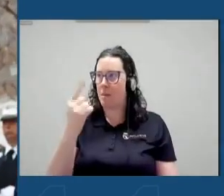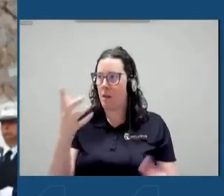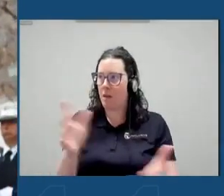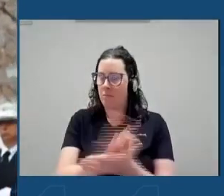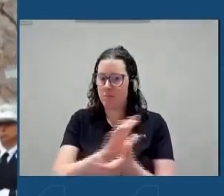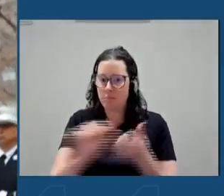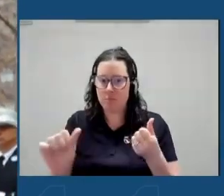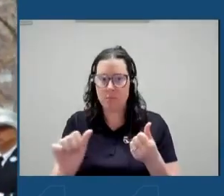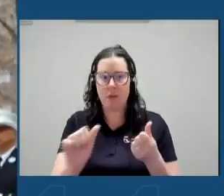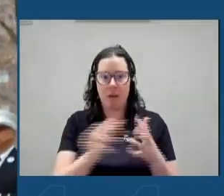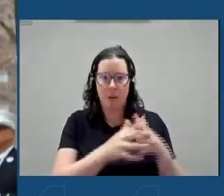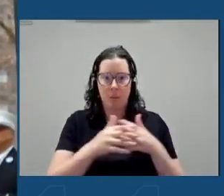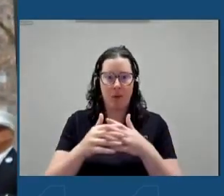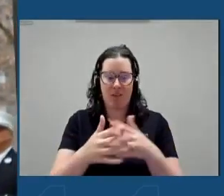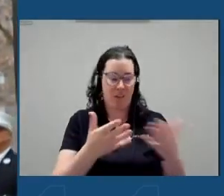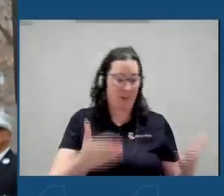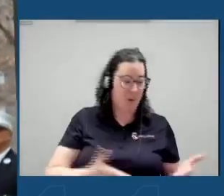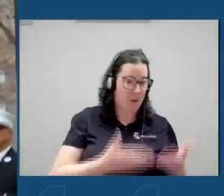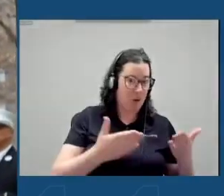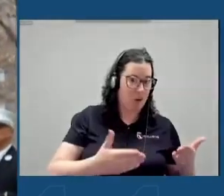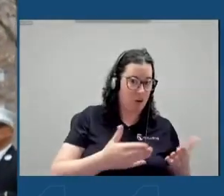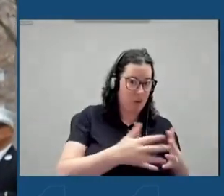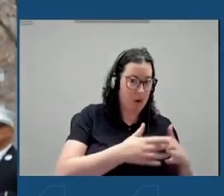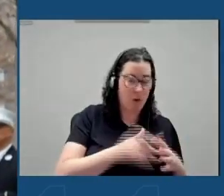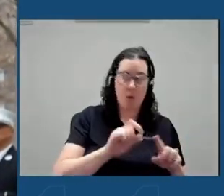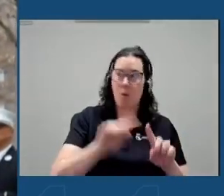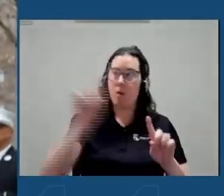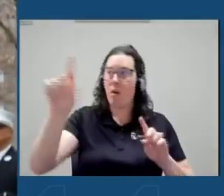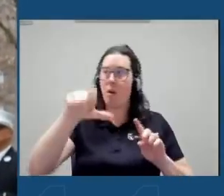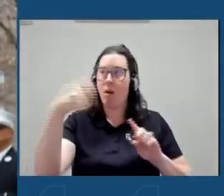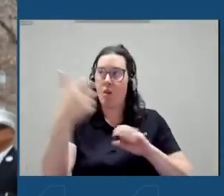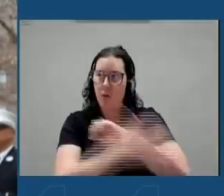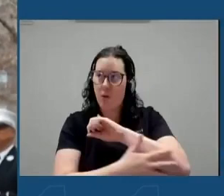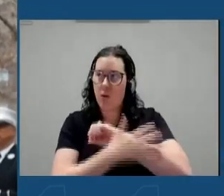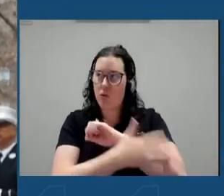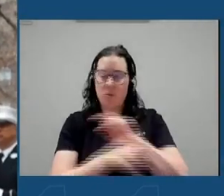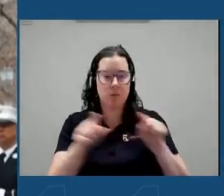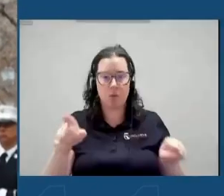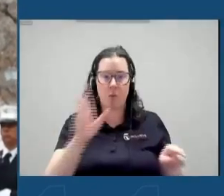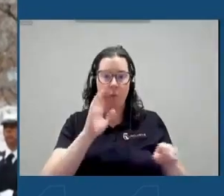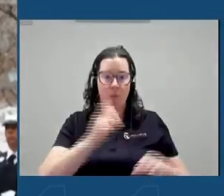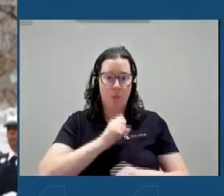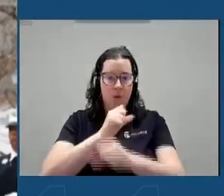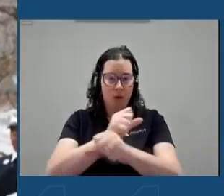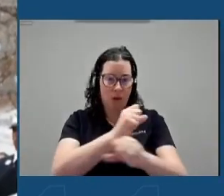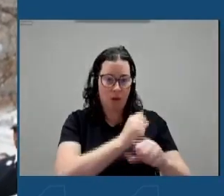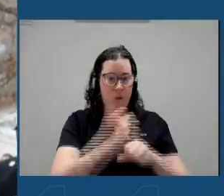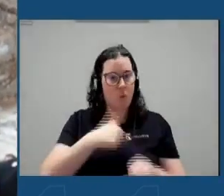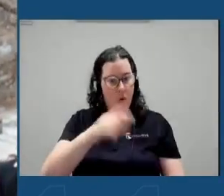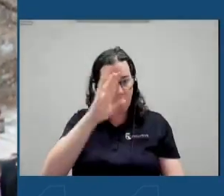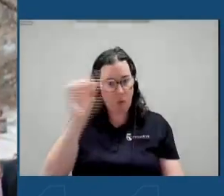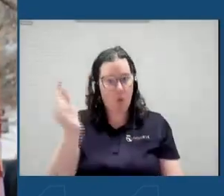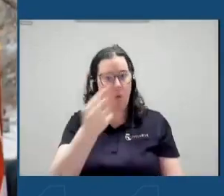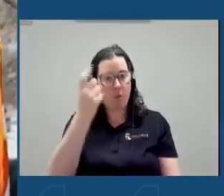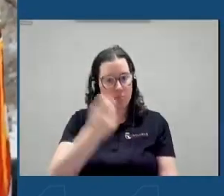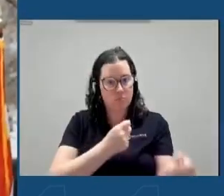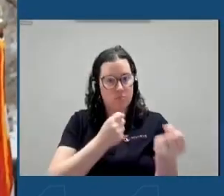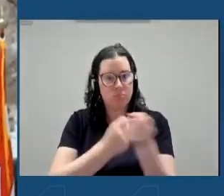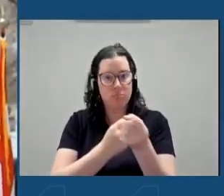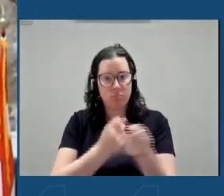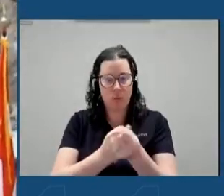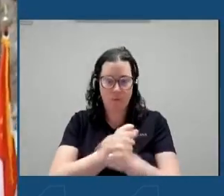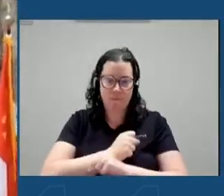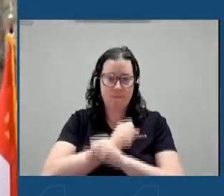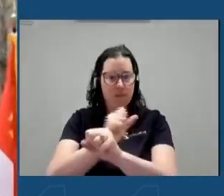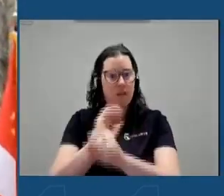this state. We'll continue with that sense of resolve, that we will always stand to defend our democracy. Always,